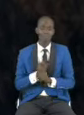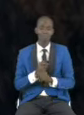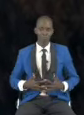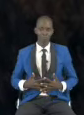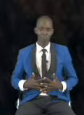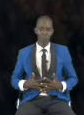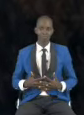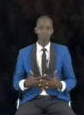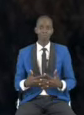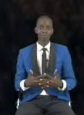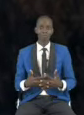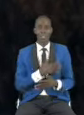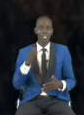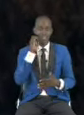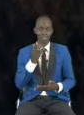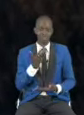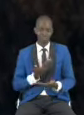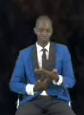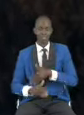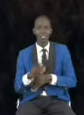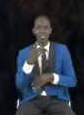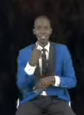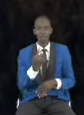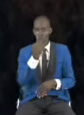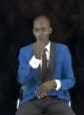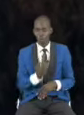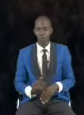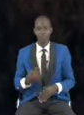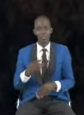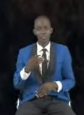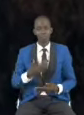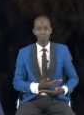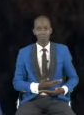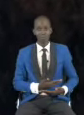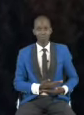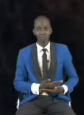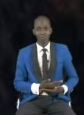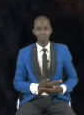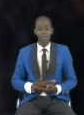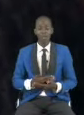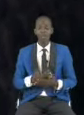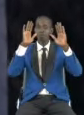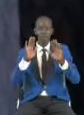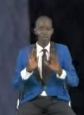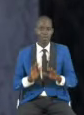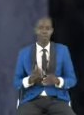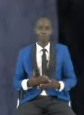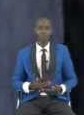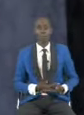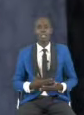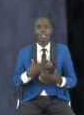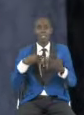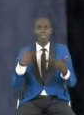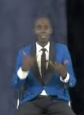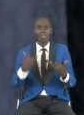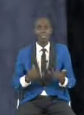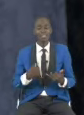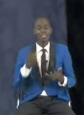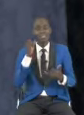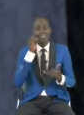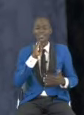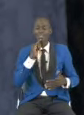the child, the only child she got, miracle child. And now she's rejoicing and giving